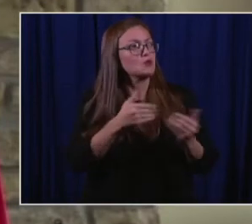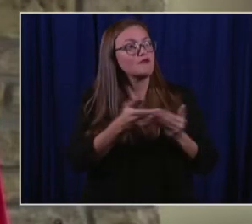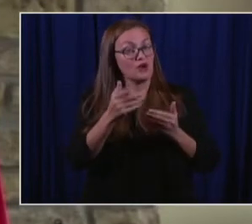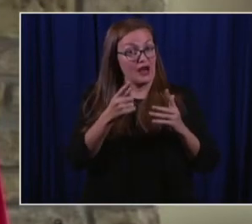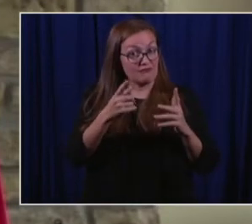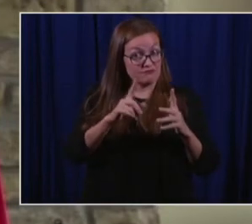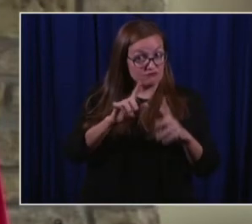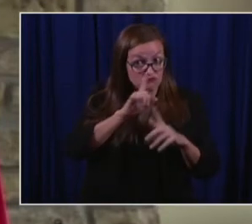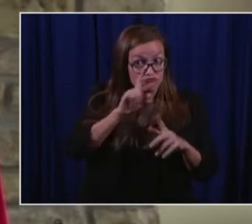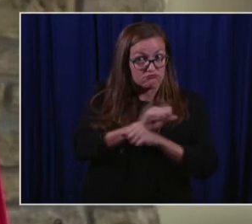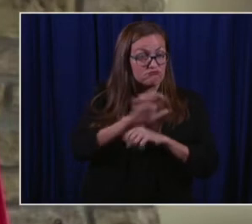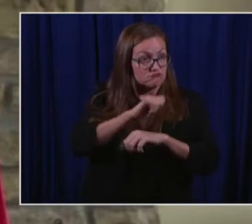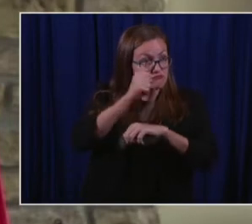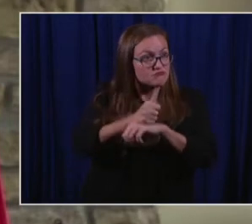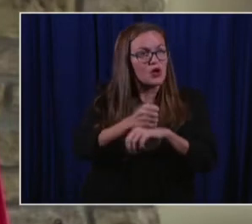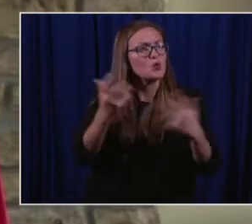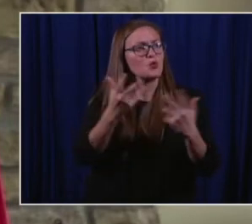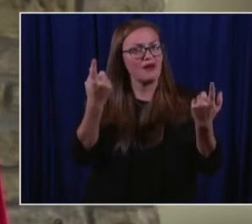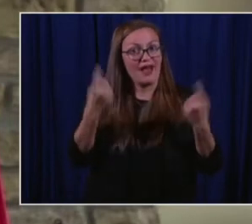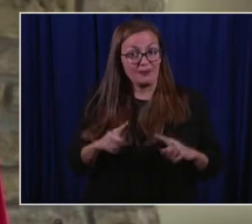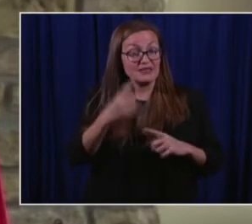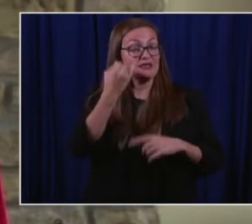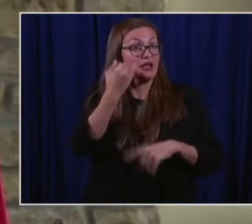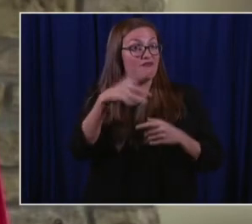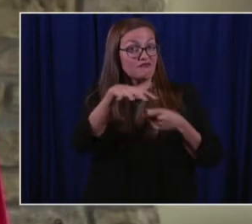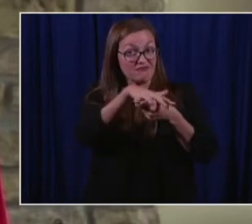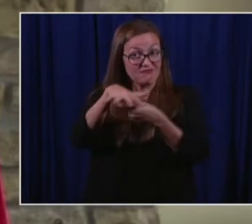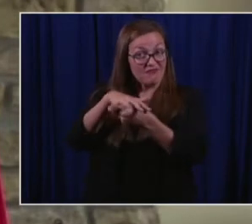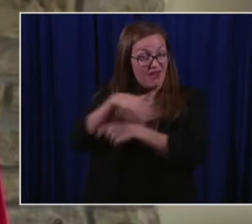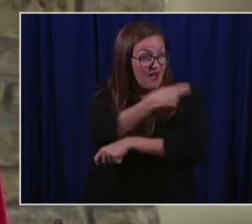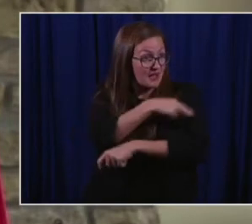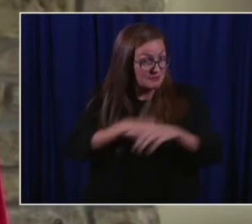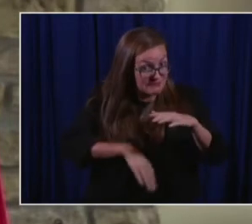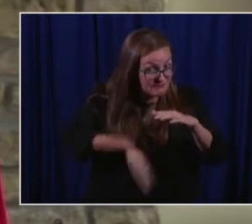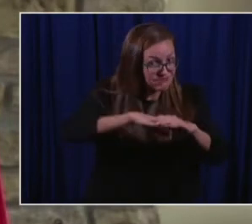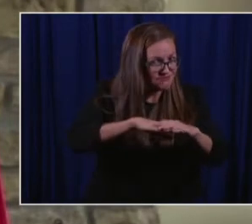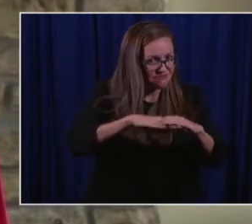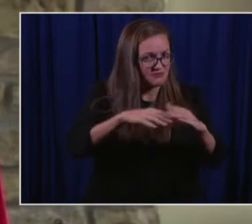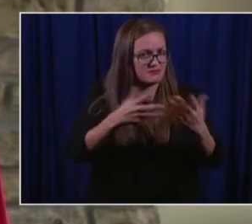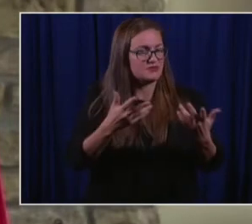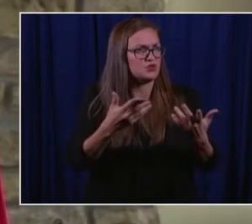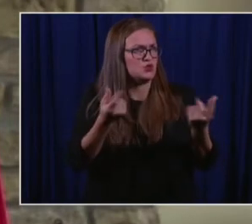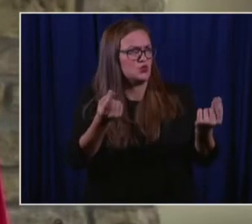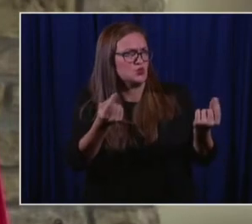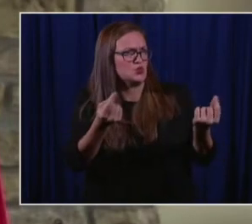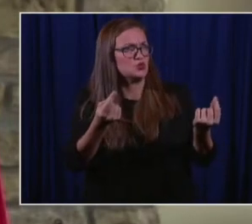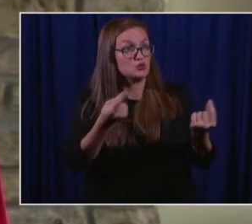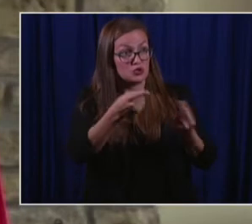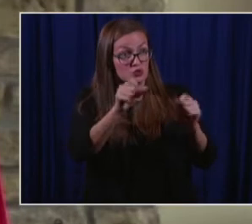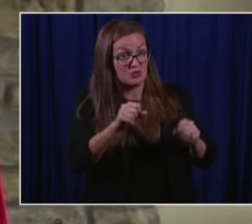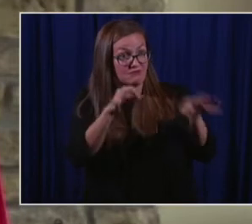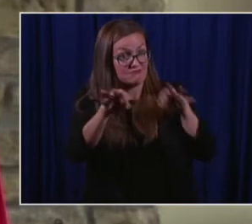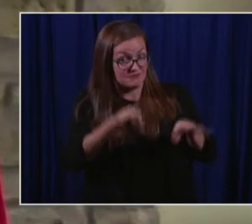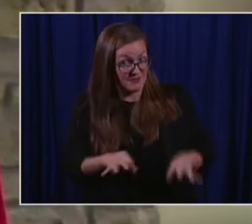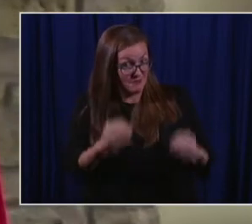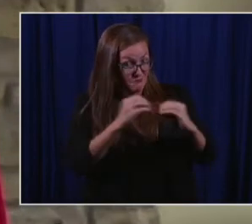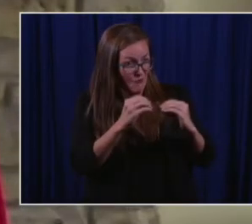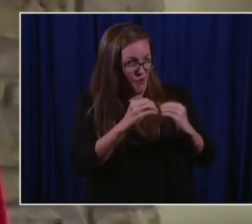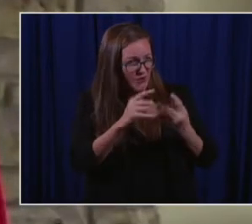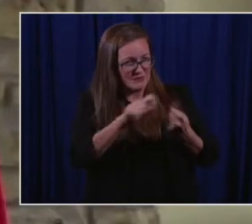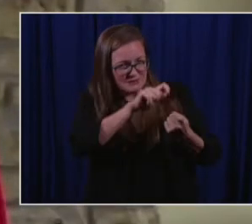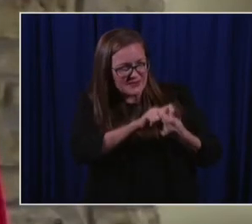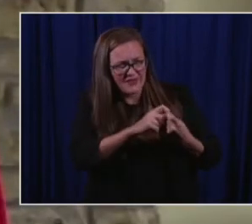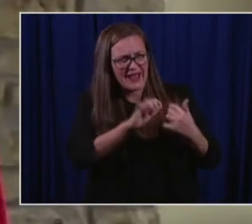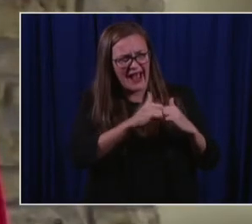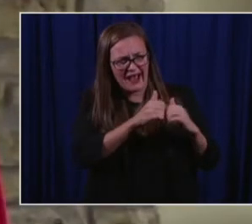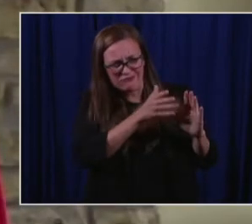what happens when these regional hospitals hit capacity. Could you maybe break down some of the next logistical steps? Yeah, let me go back to